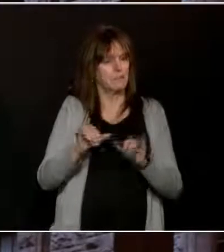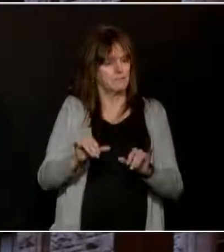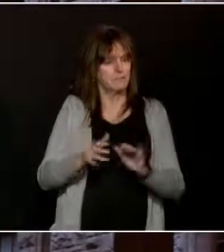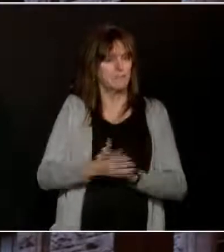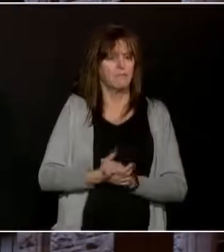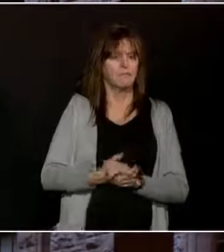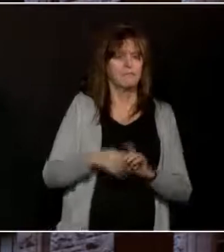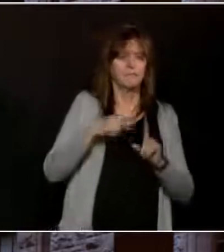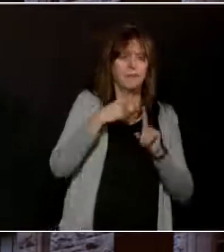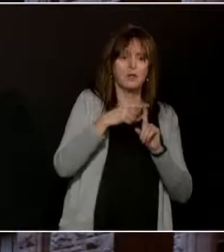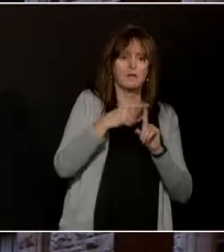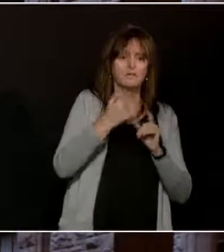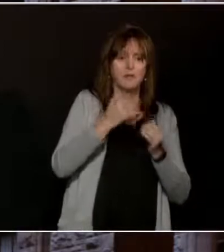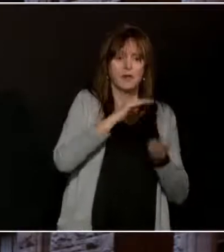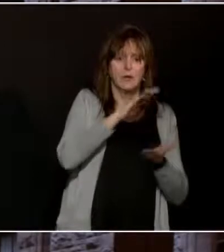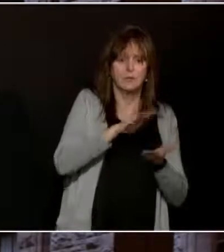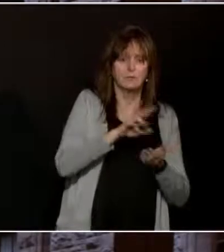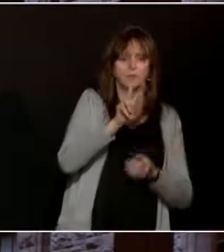2.1%.